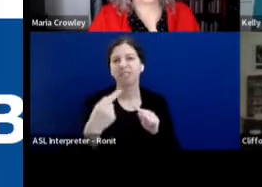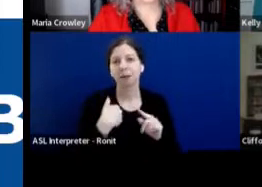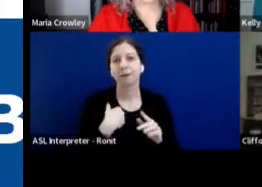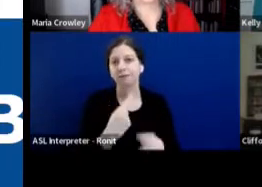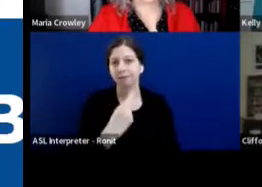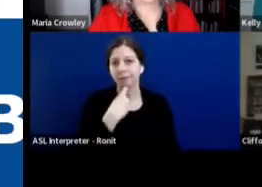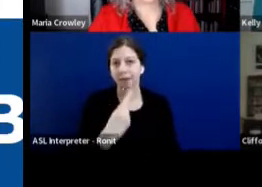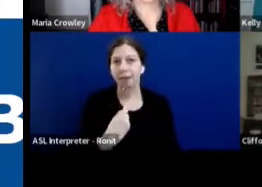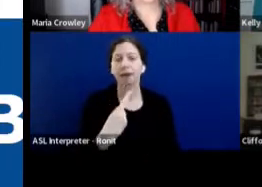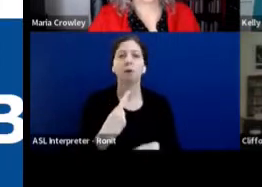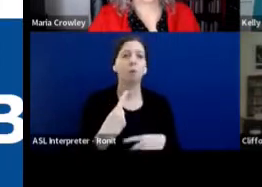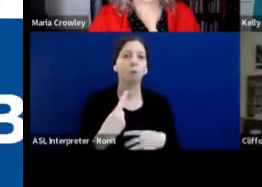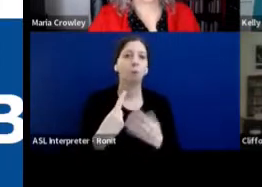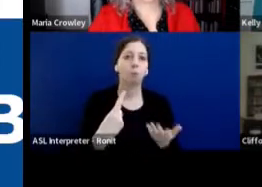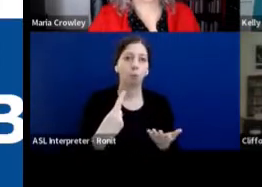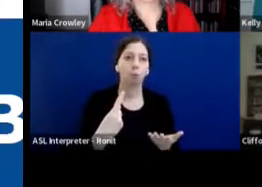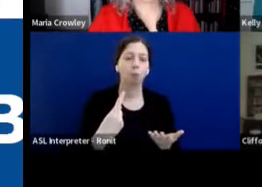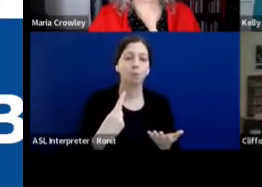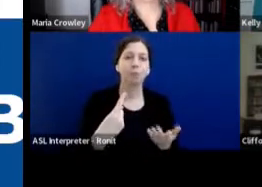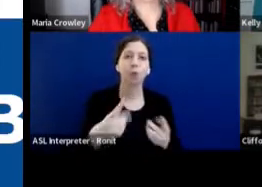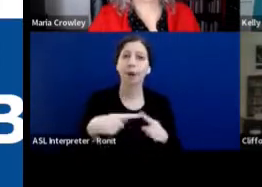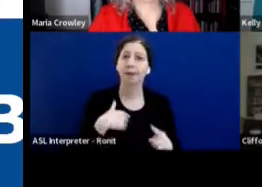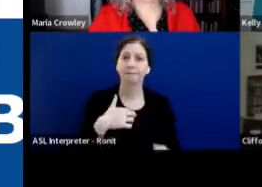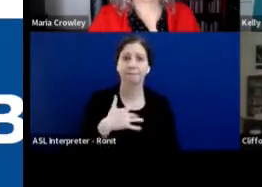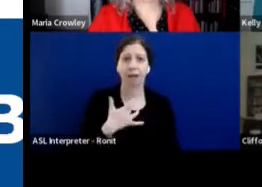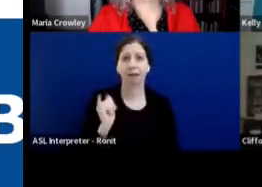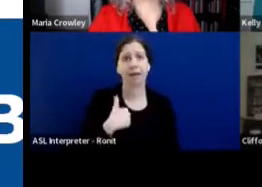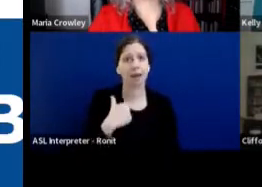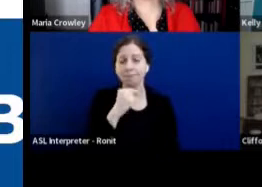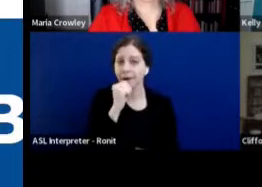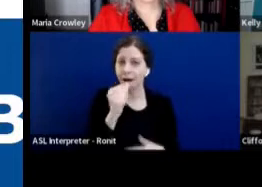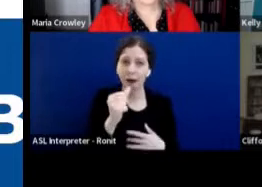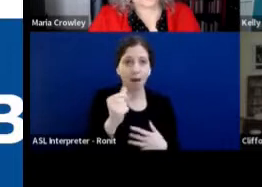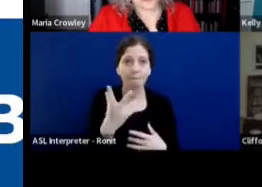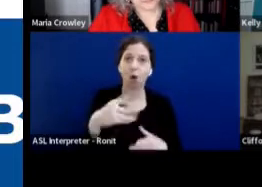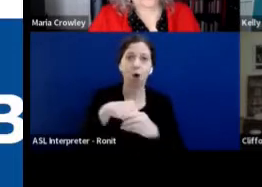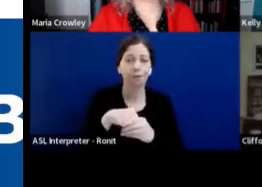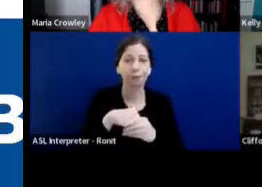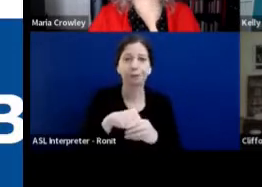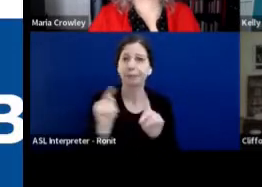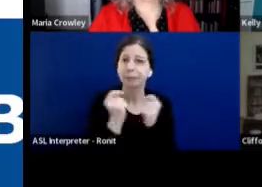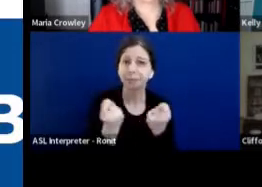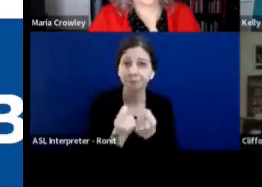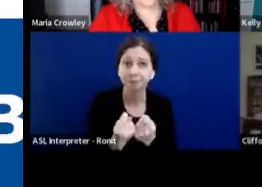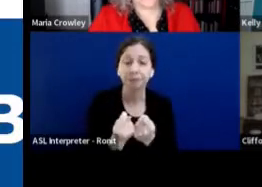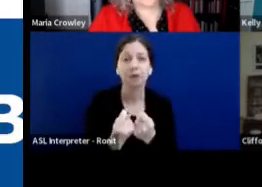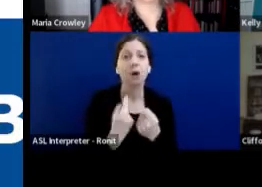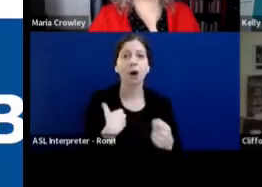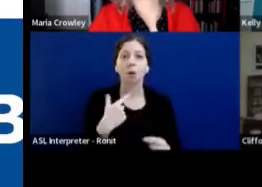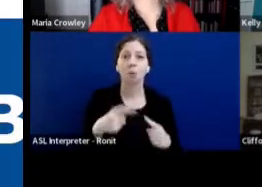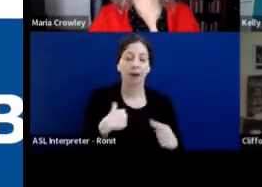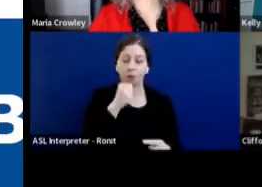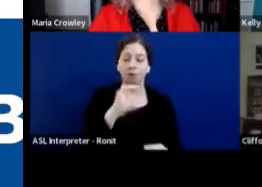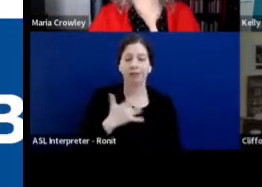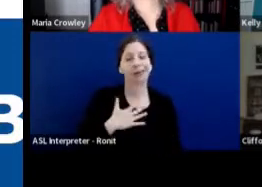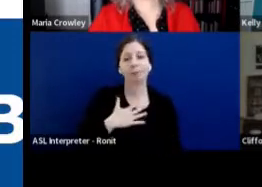of when I felt like I'm not, part of a team, when I don't feel like my opinions